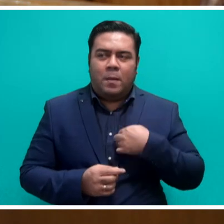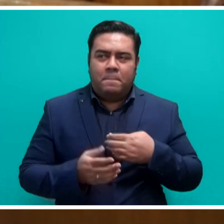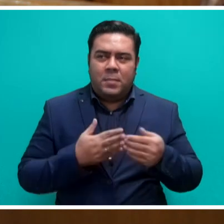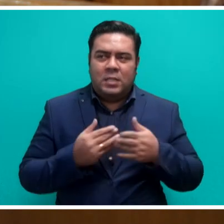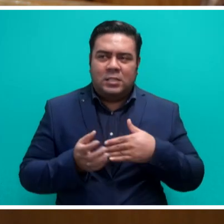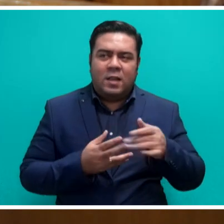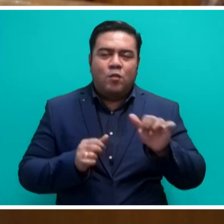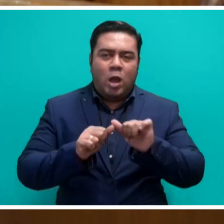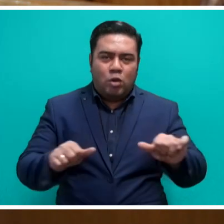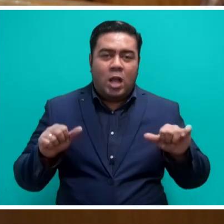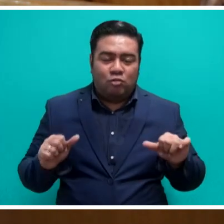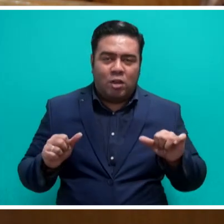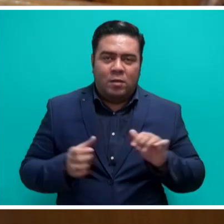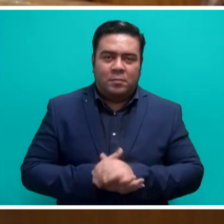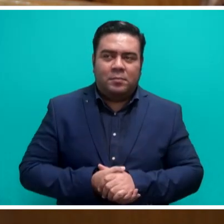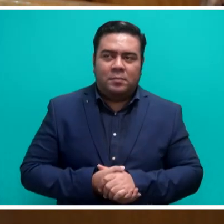for Agriculture.